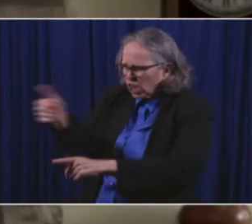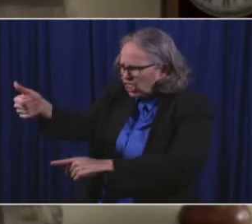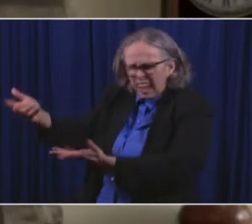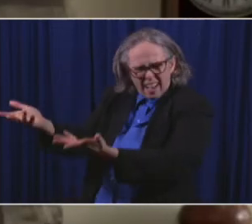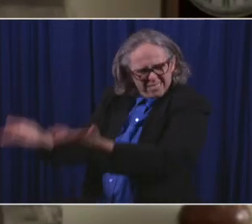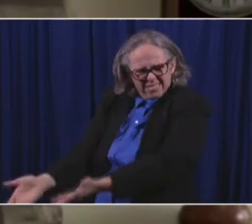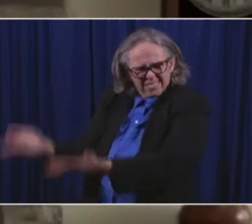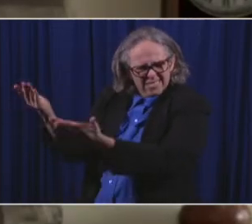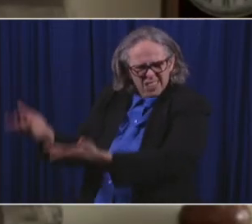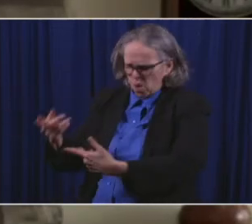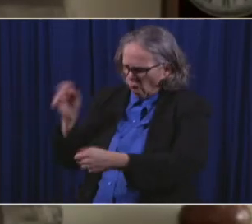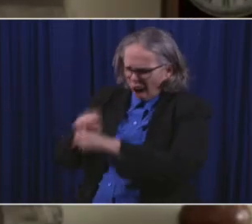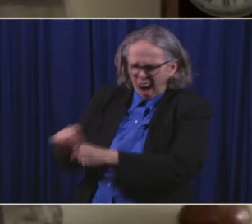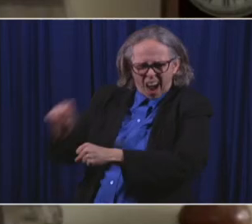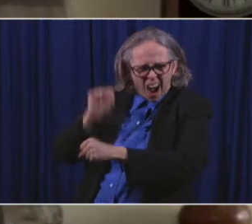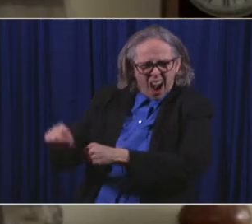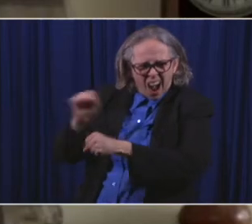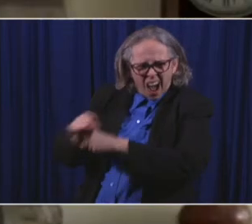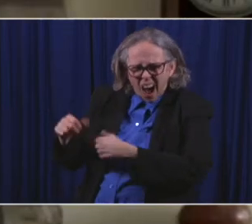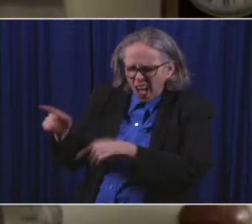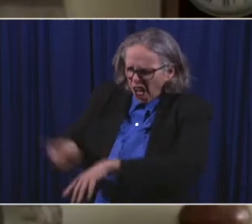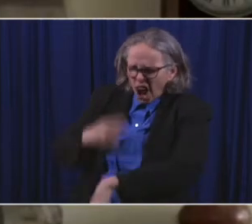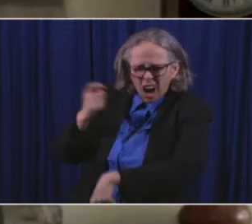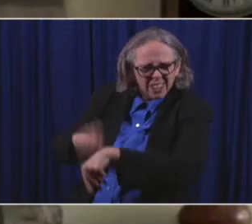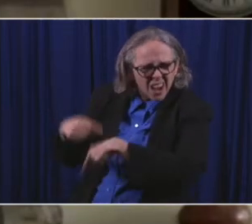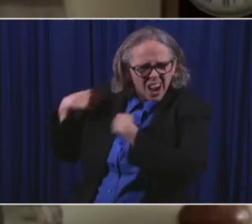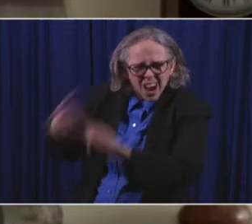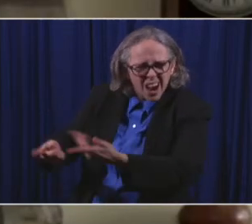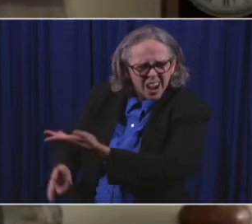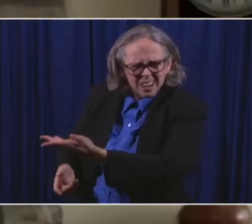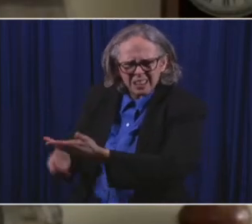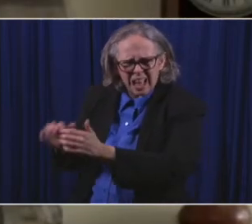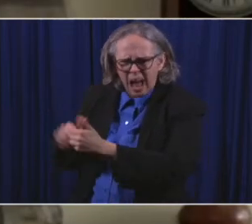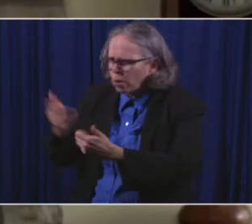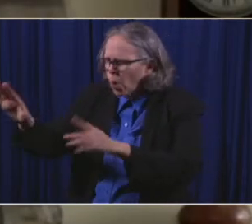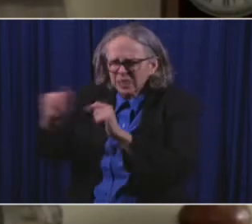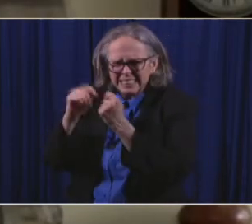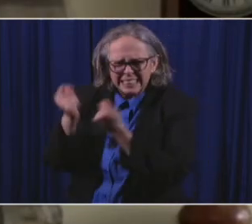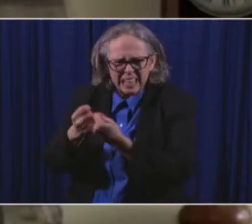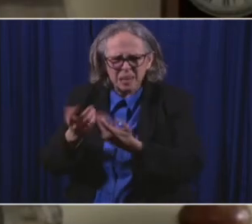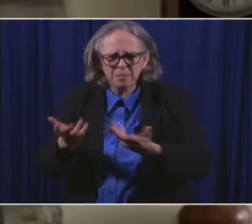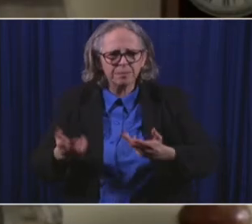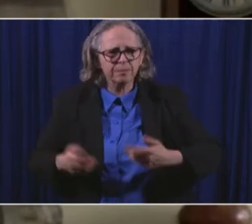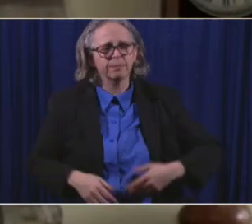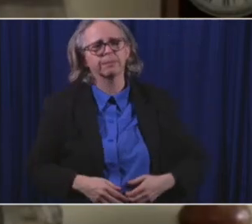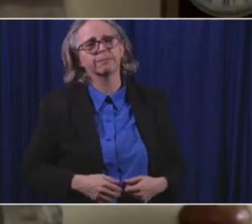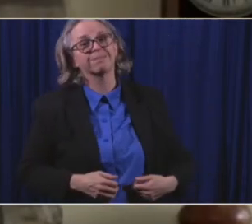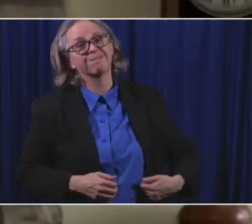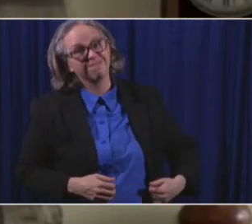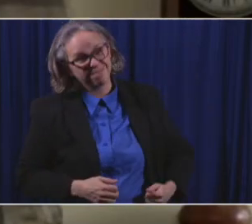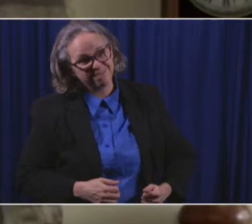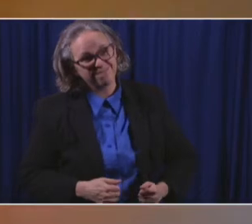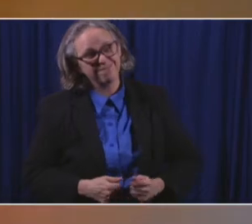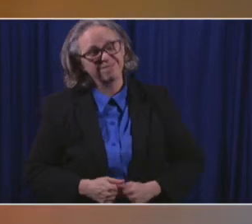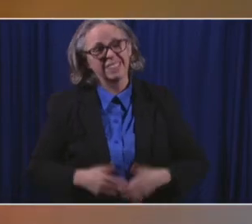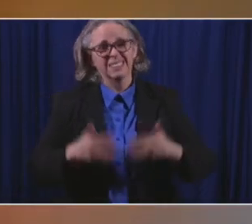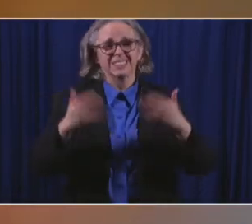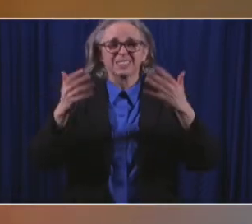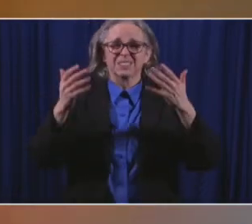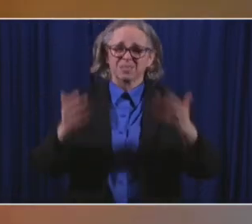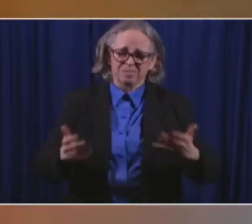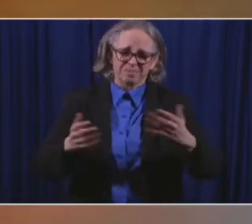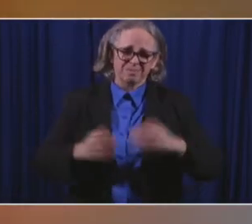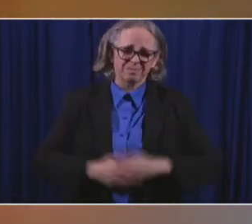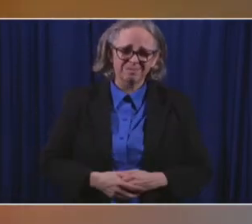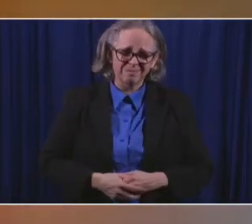doing this for a long time, and all your team, how are they holding up? So we are